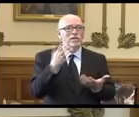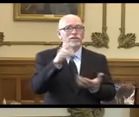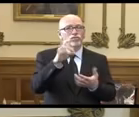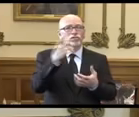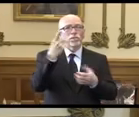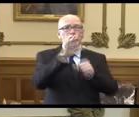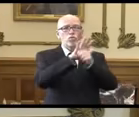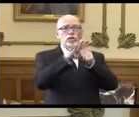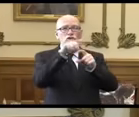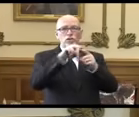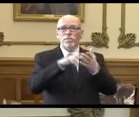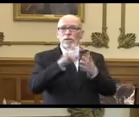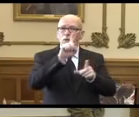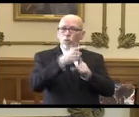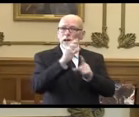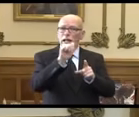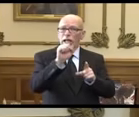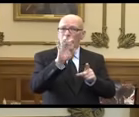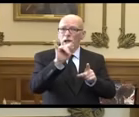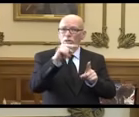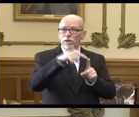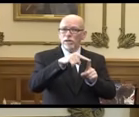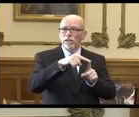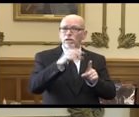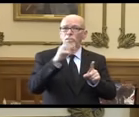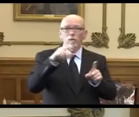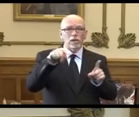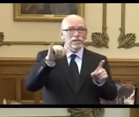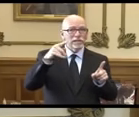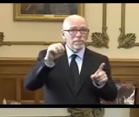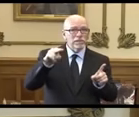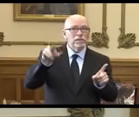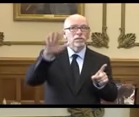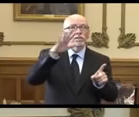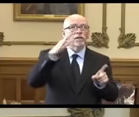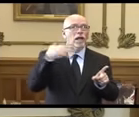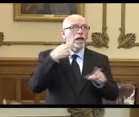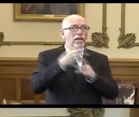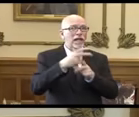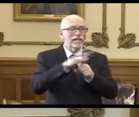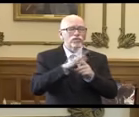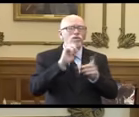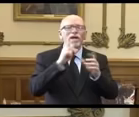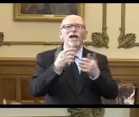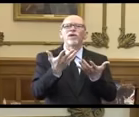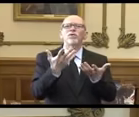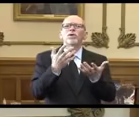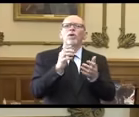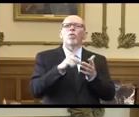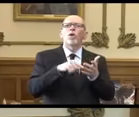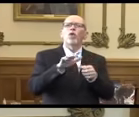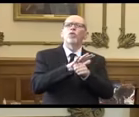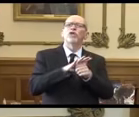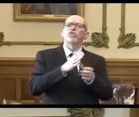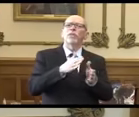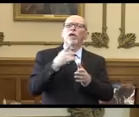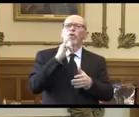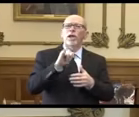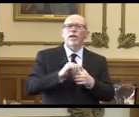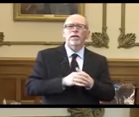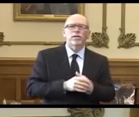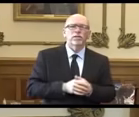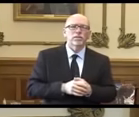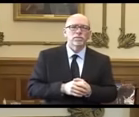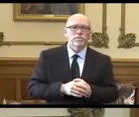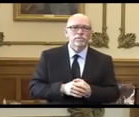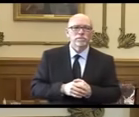it just Cass County? Does it extend to Carroll and Tipton? Are we looking at healthcare districts? What would a regional plan look like?